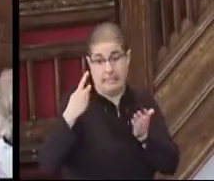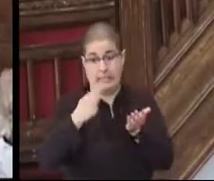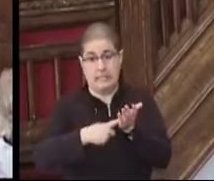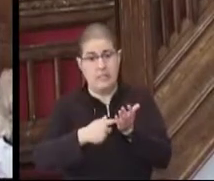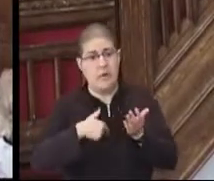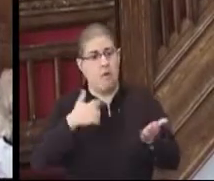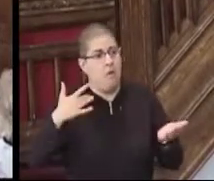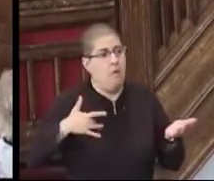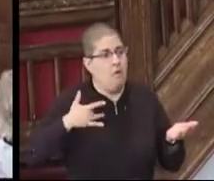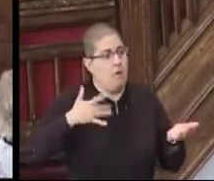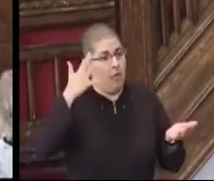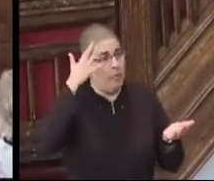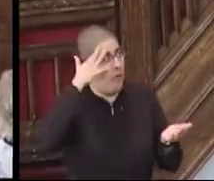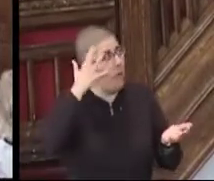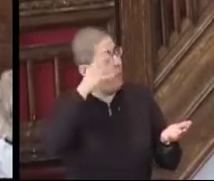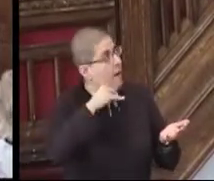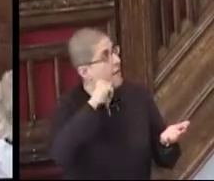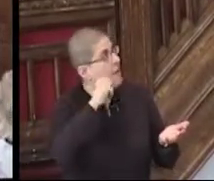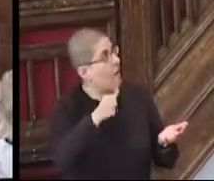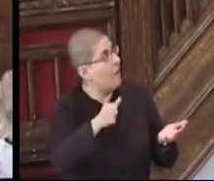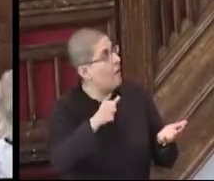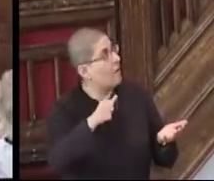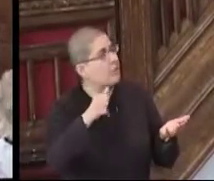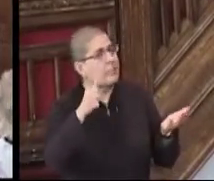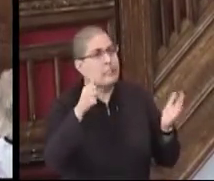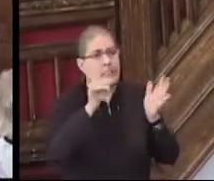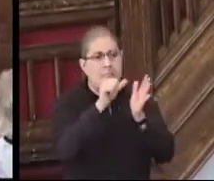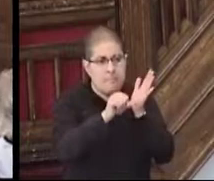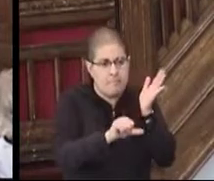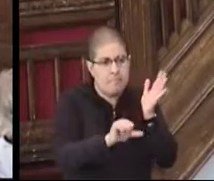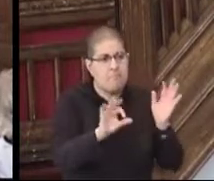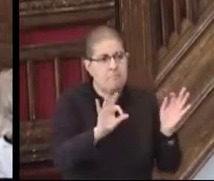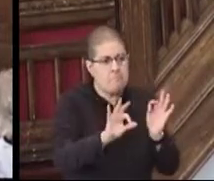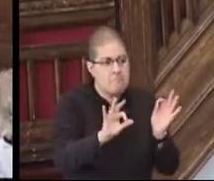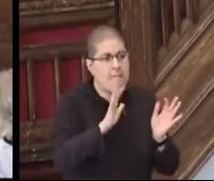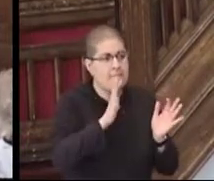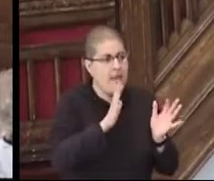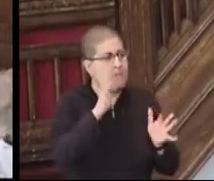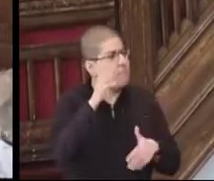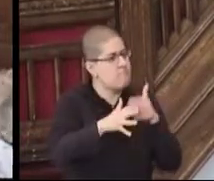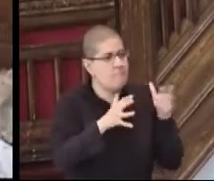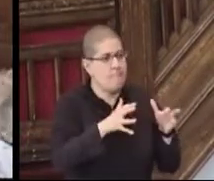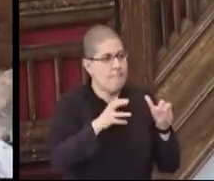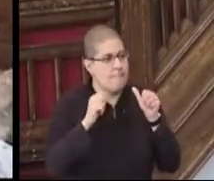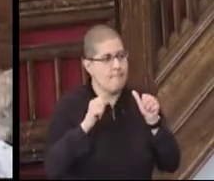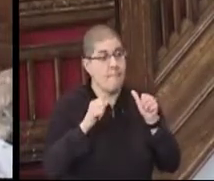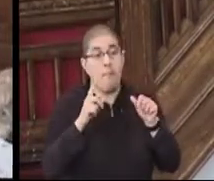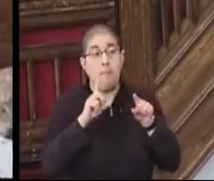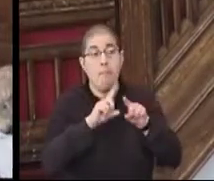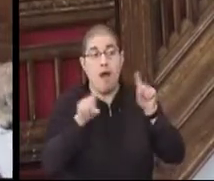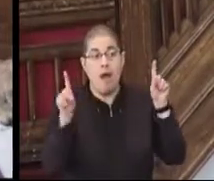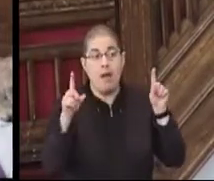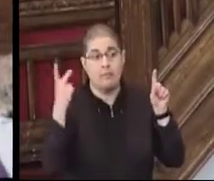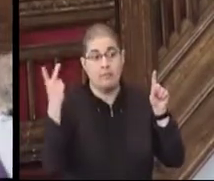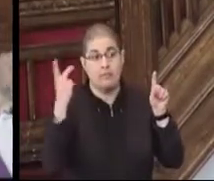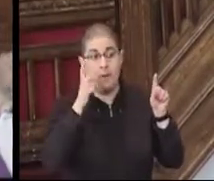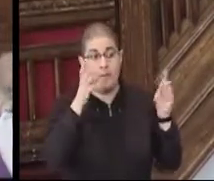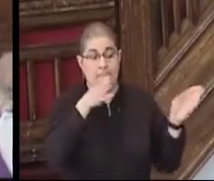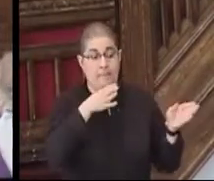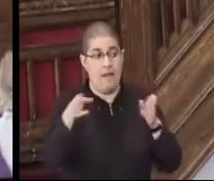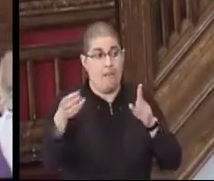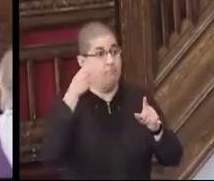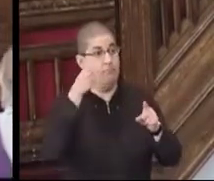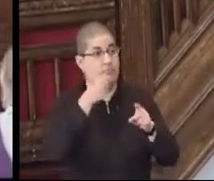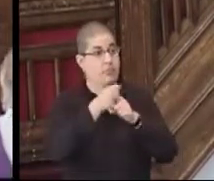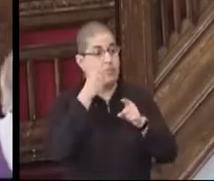thought and were told that it was relatively minor surgery and recovery would be quite quick. What we didn't plan on was that there were